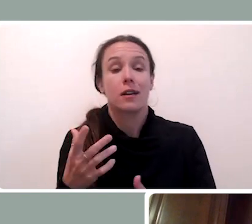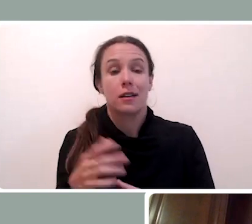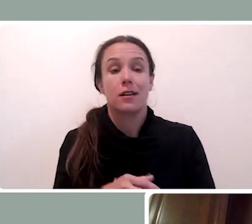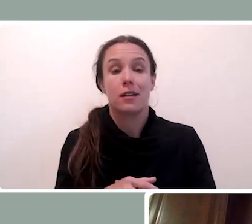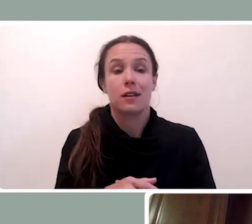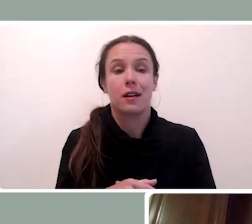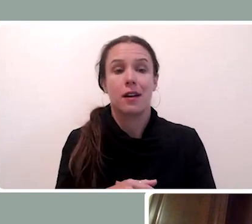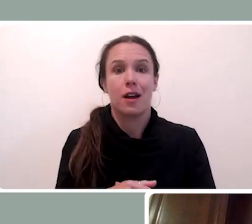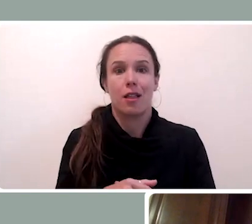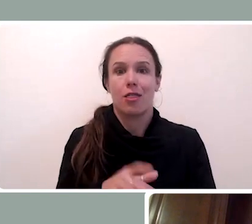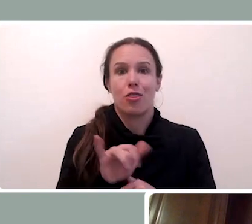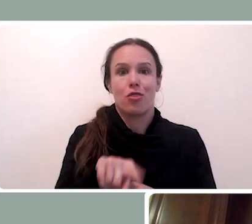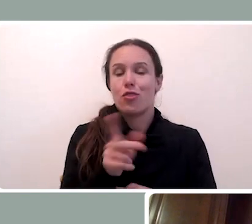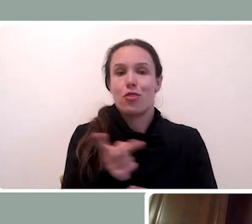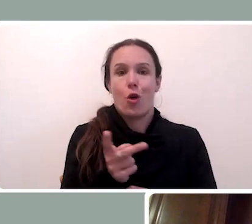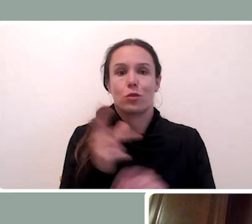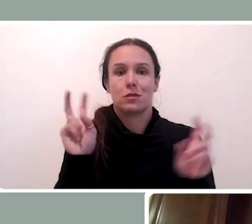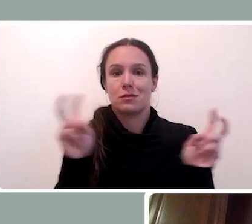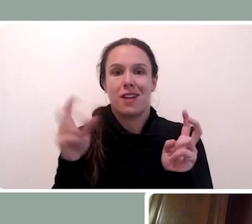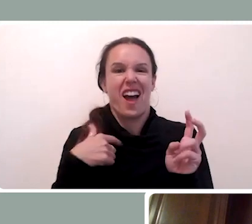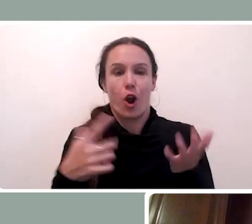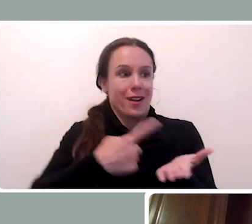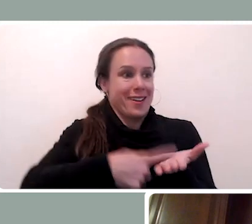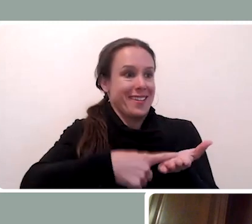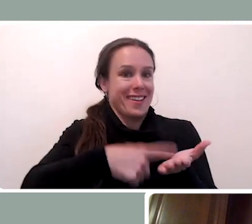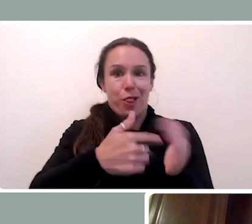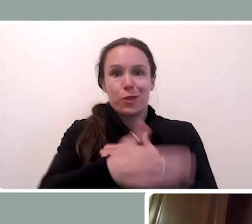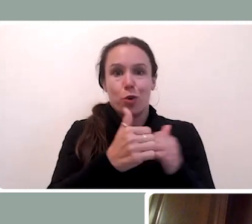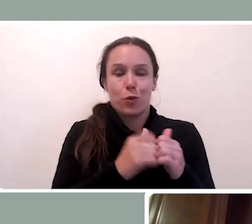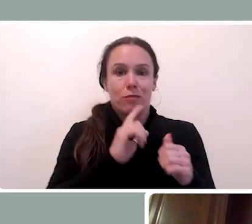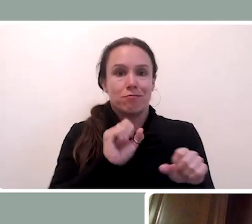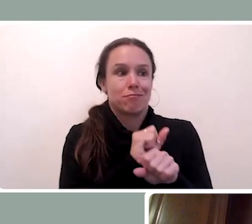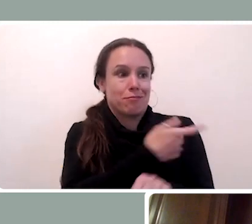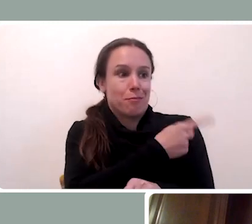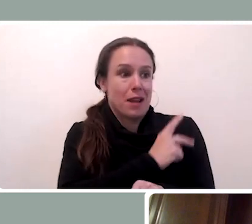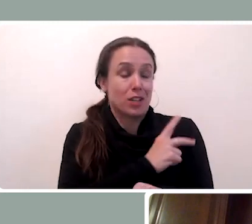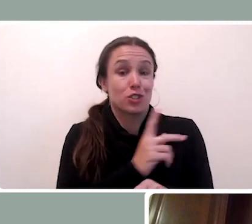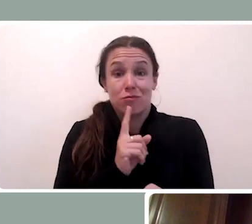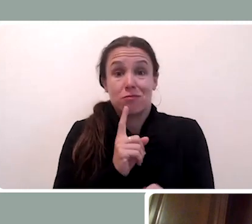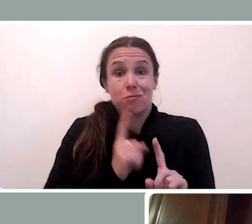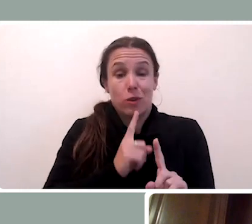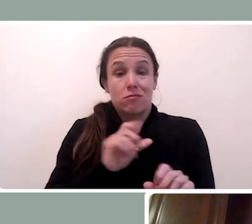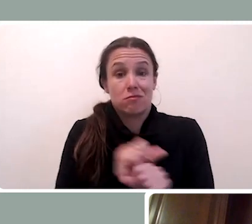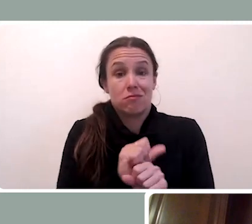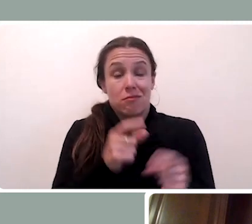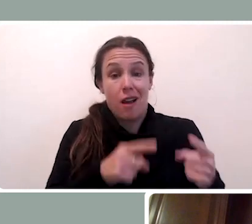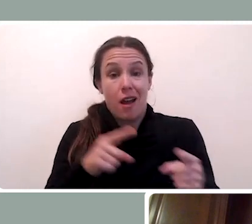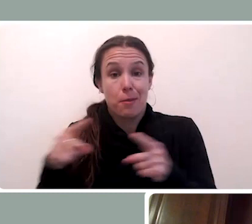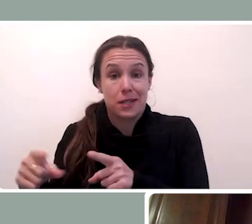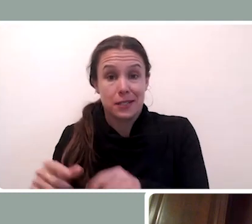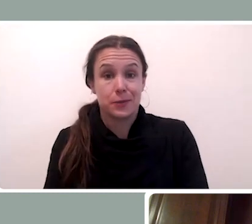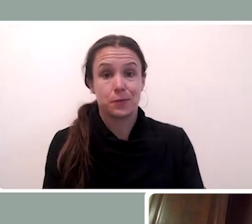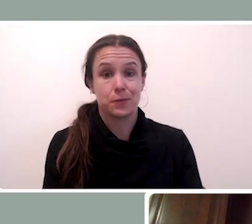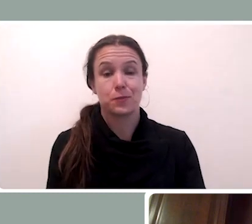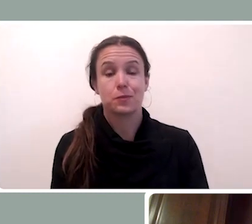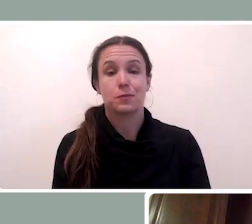talked about both of these things already this morning with my patients. So these are like real world things, scenarios that happen. So yes,